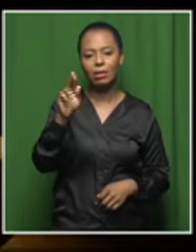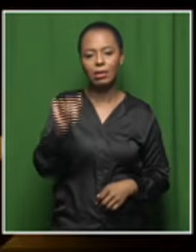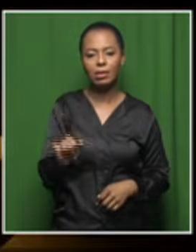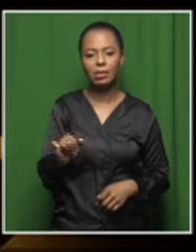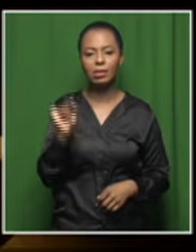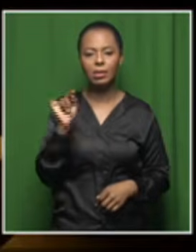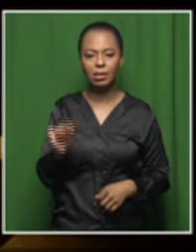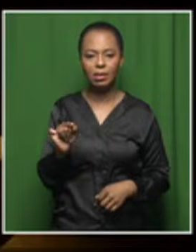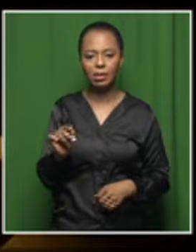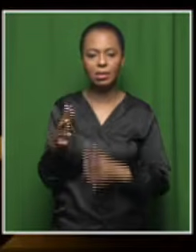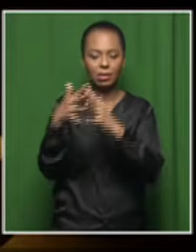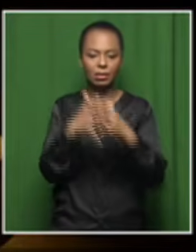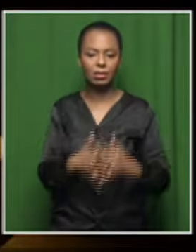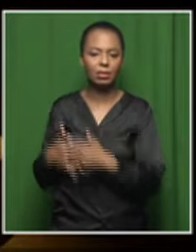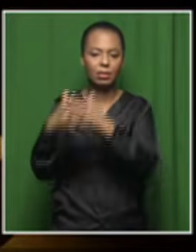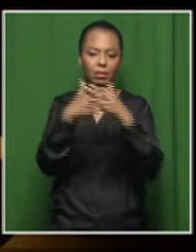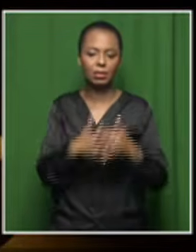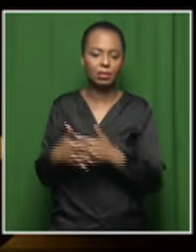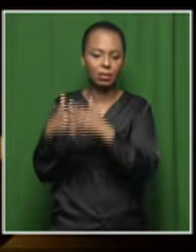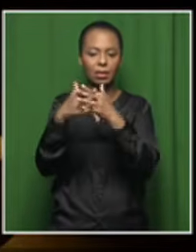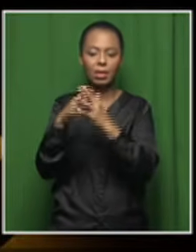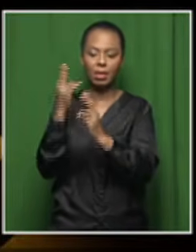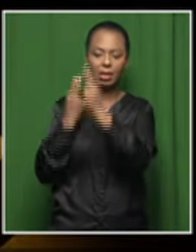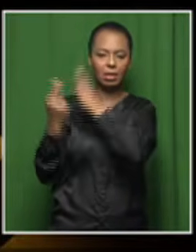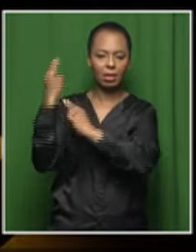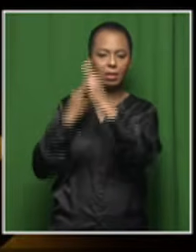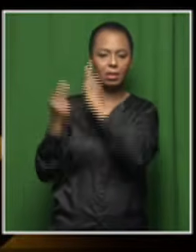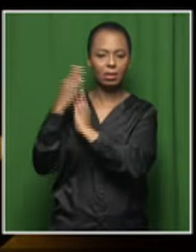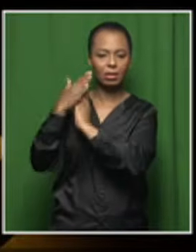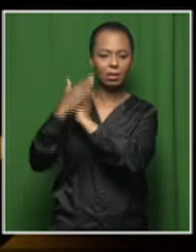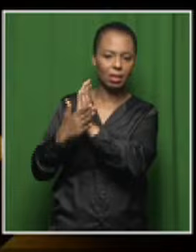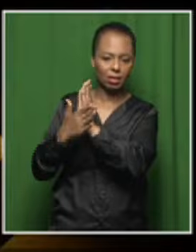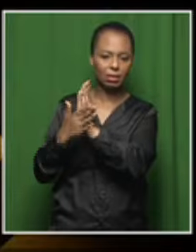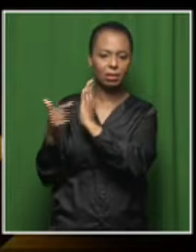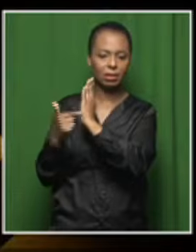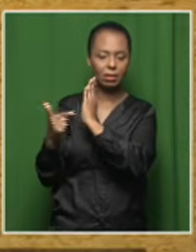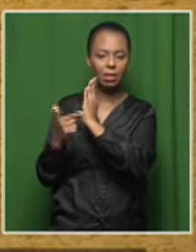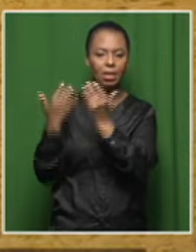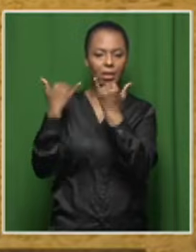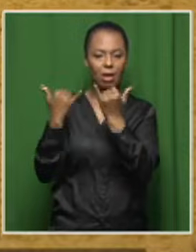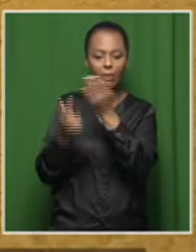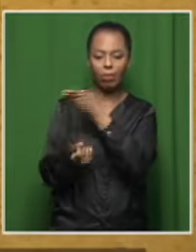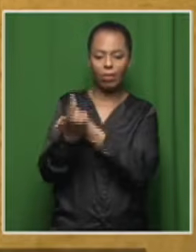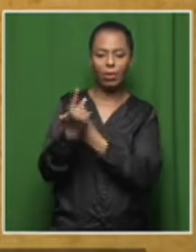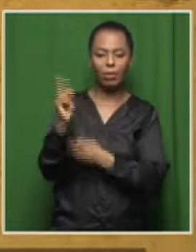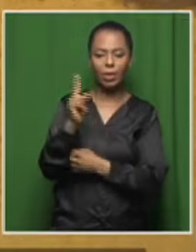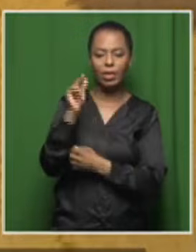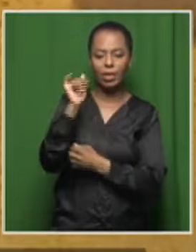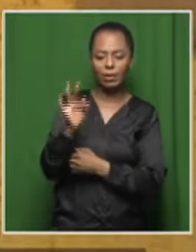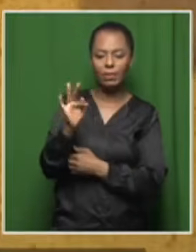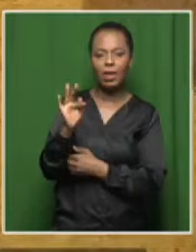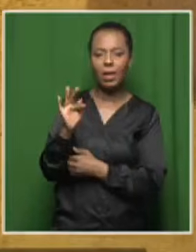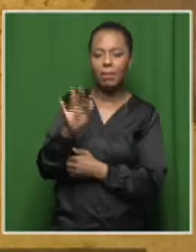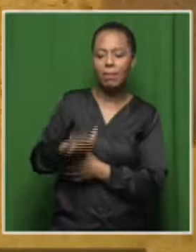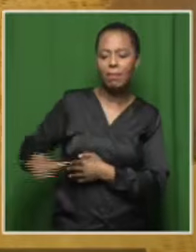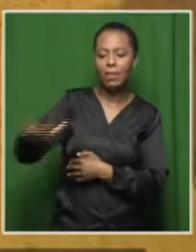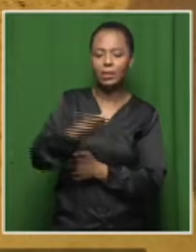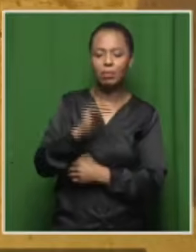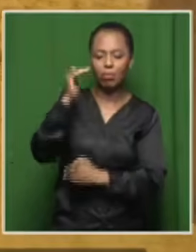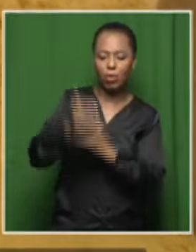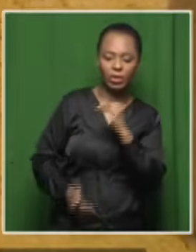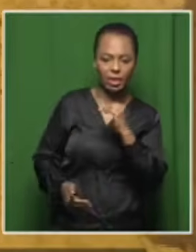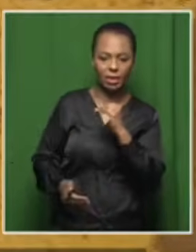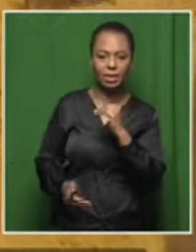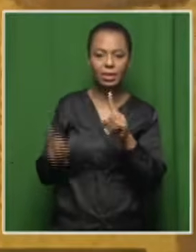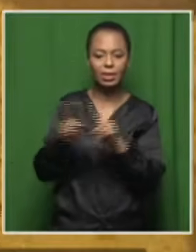United Nations World Heritage Site, he's asking us to think about what happens when a place is protected, who decides that,